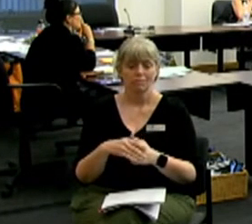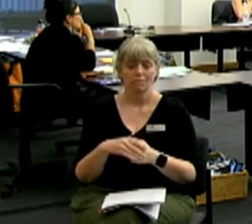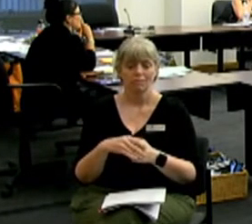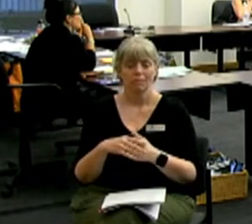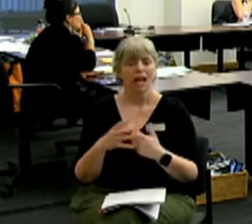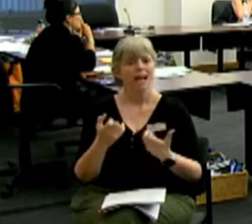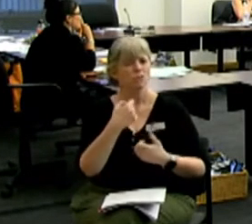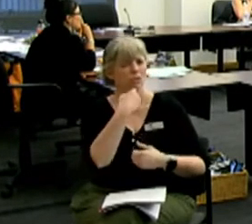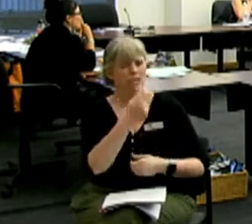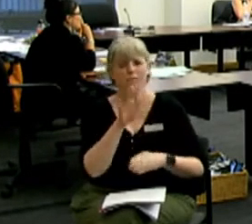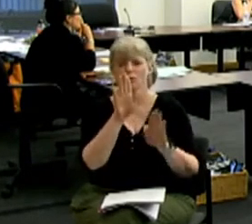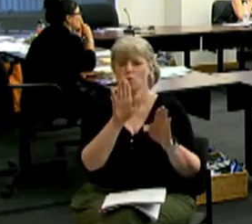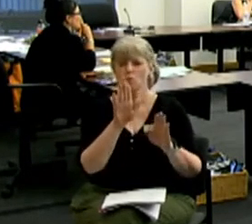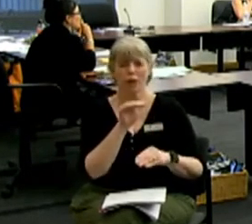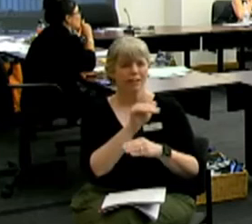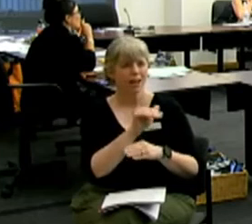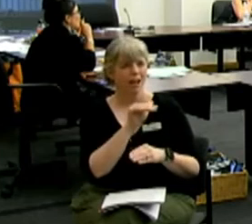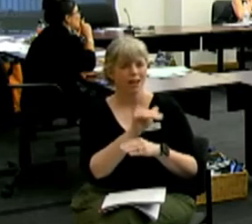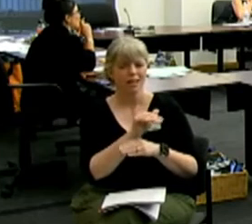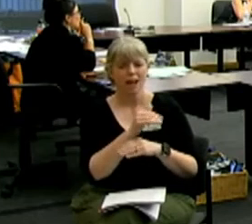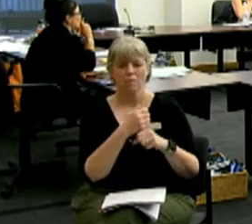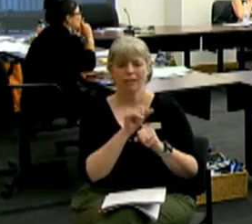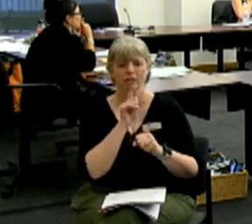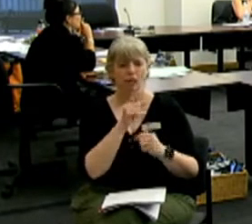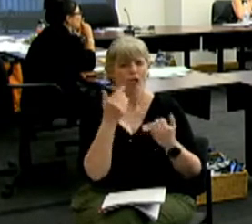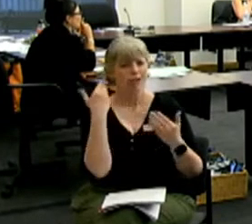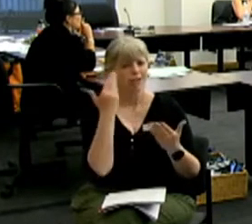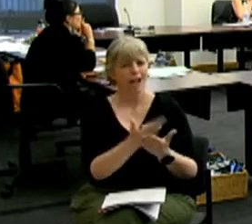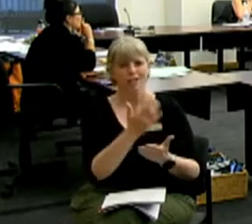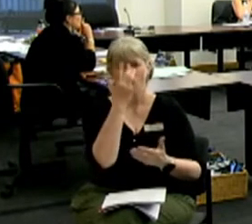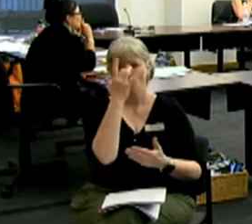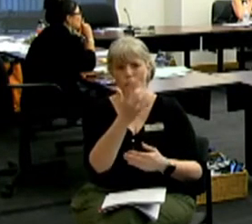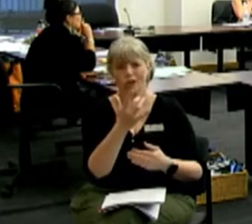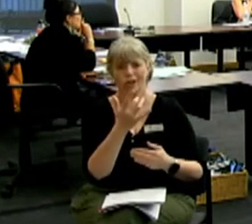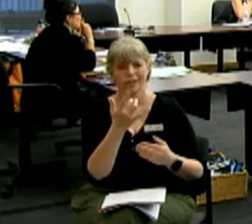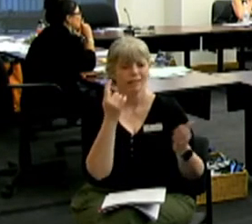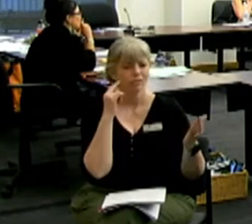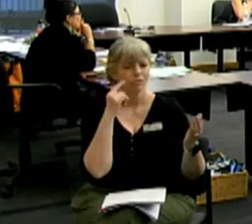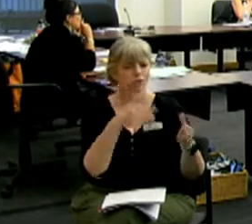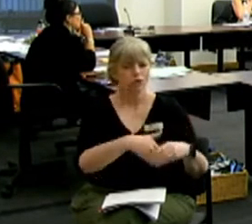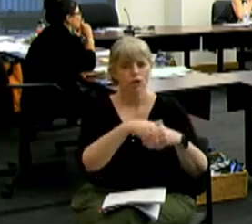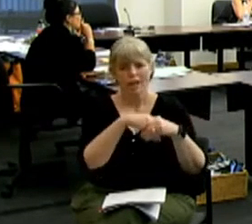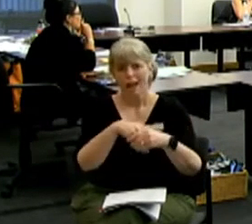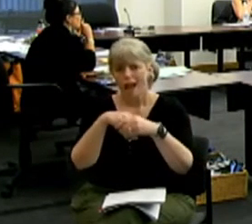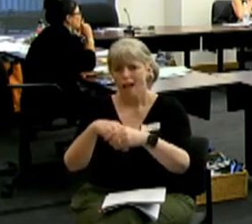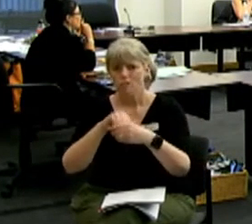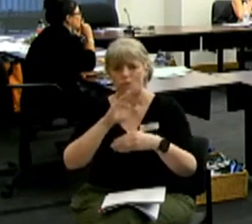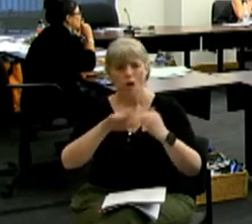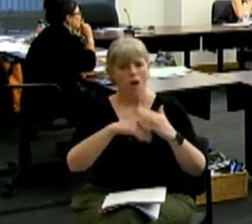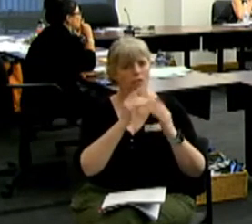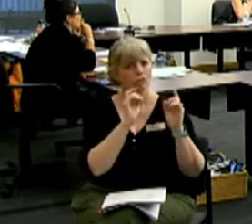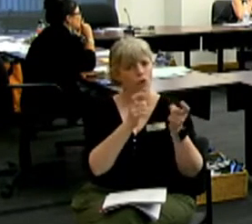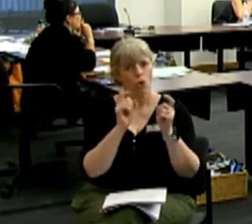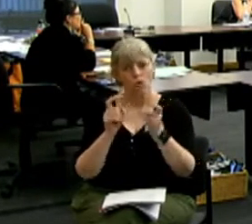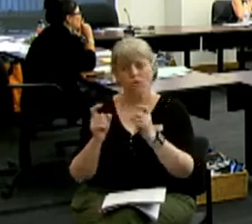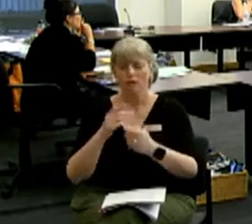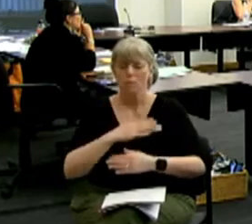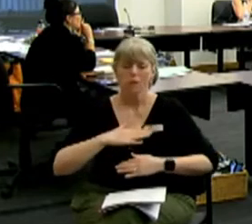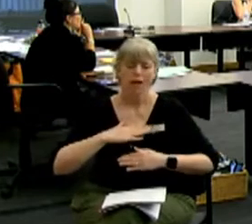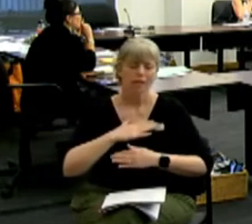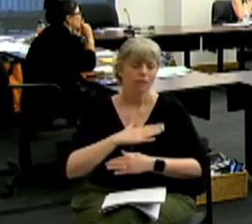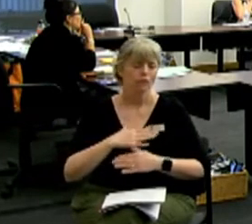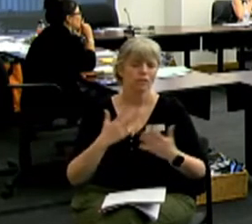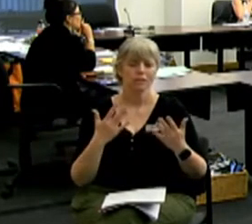I just want to say it was a great night. I made sure I got there early to shake hands with all of the donors. It was a pleasure. And like you